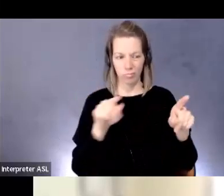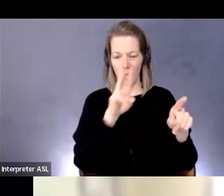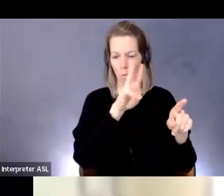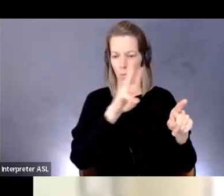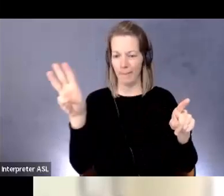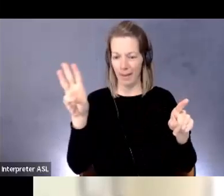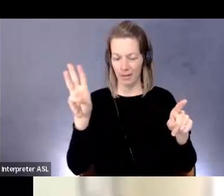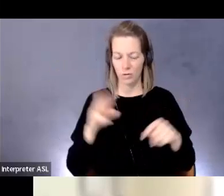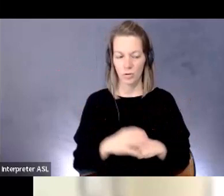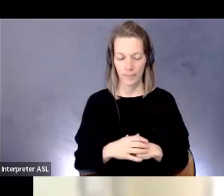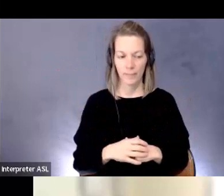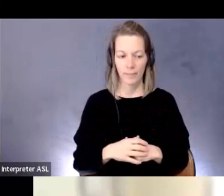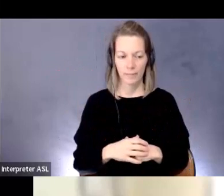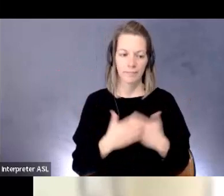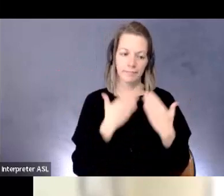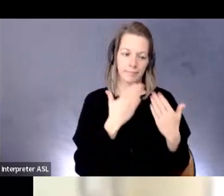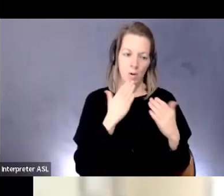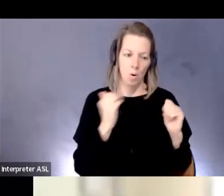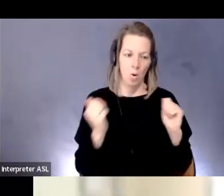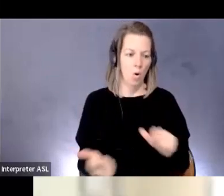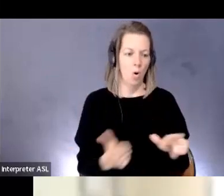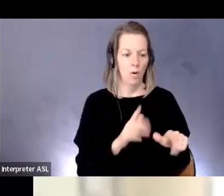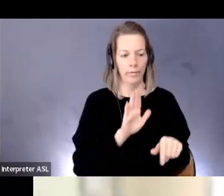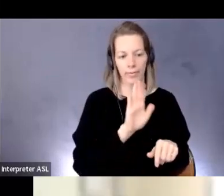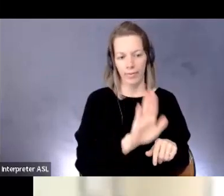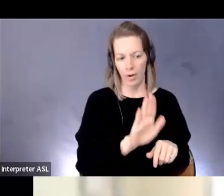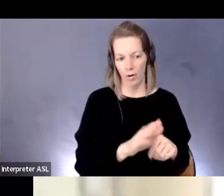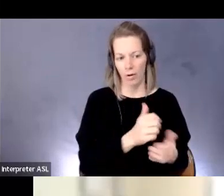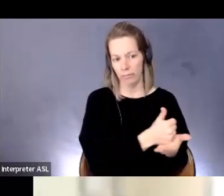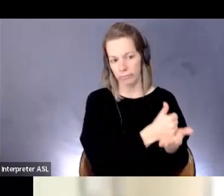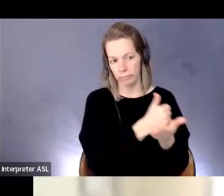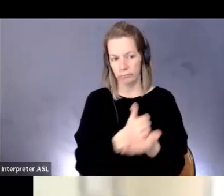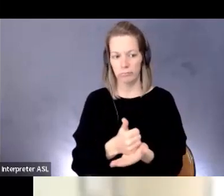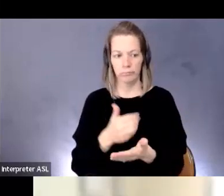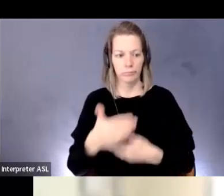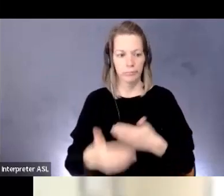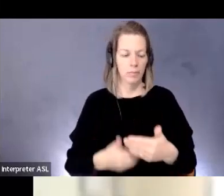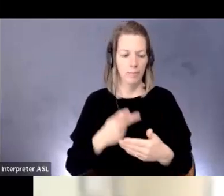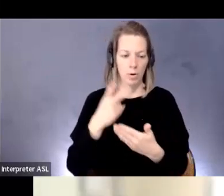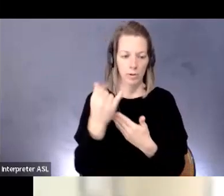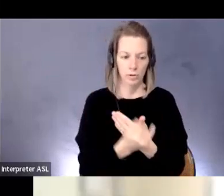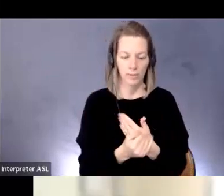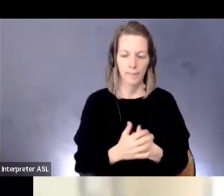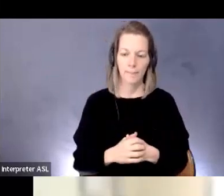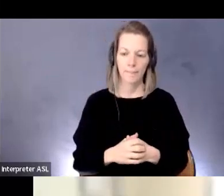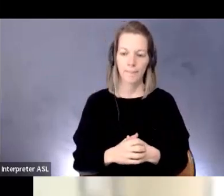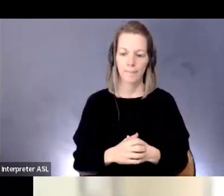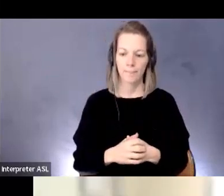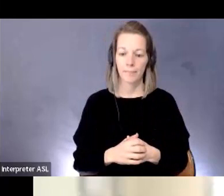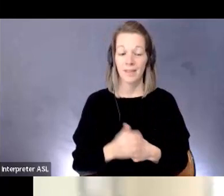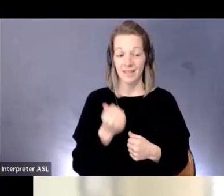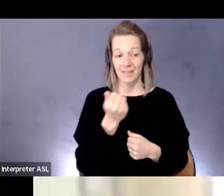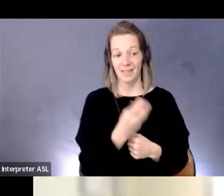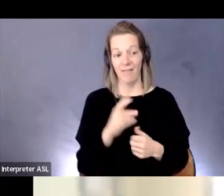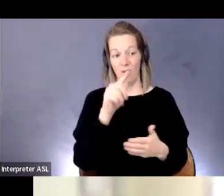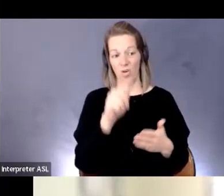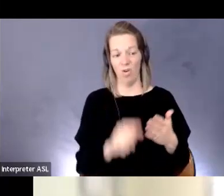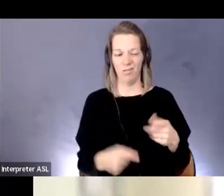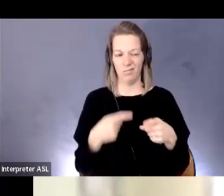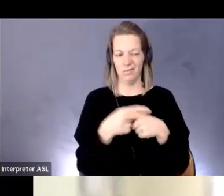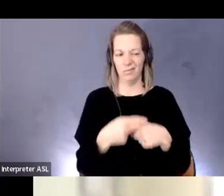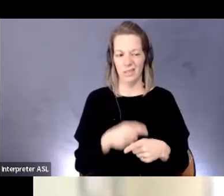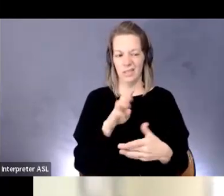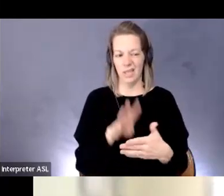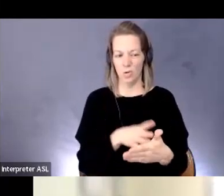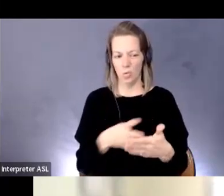webpage. And we thank all of them for their tremendous contributions to this project. So several of them had conflicts today,